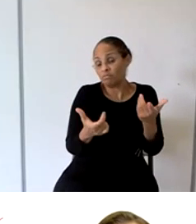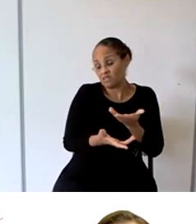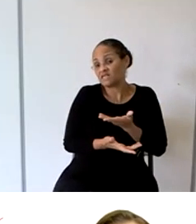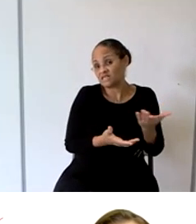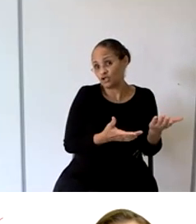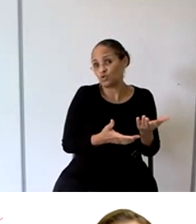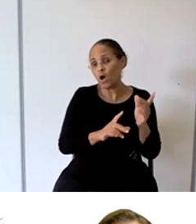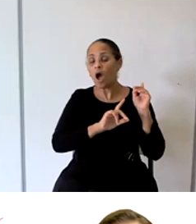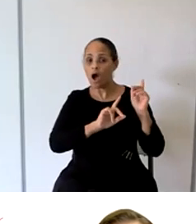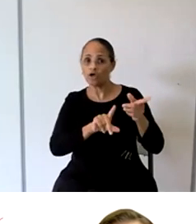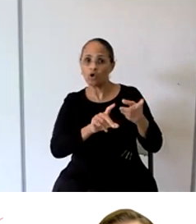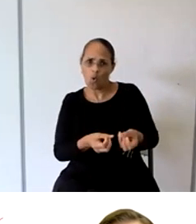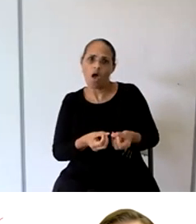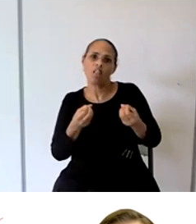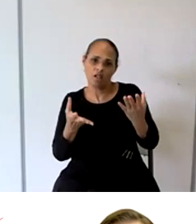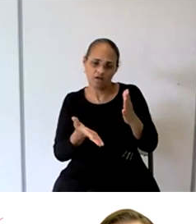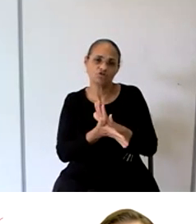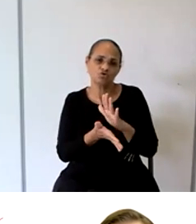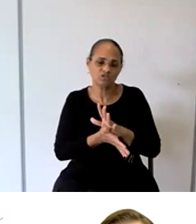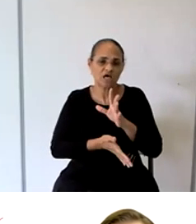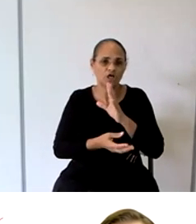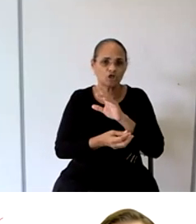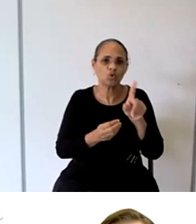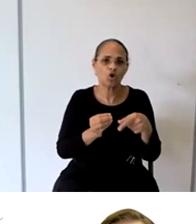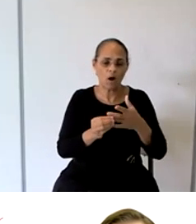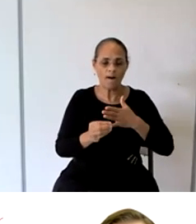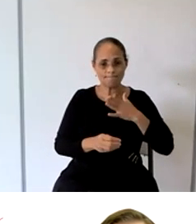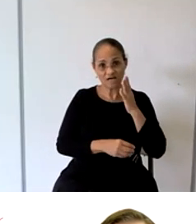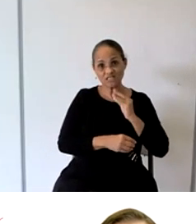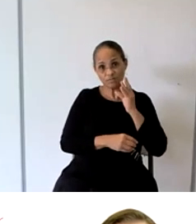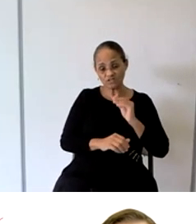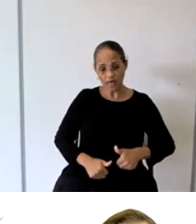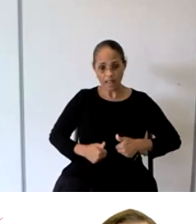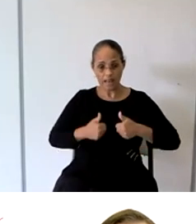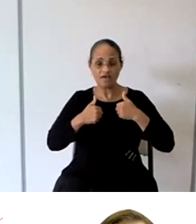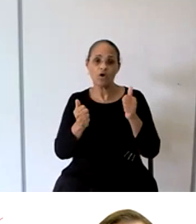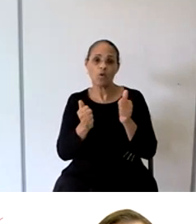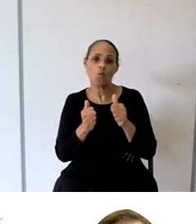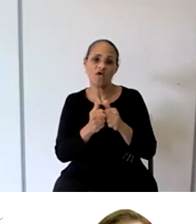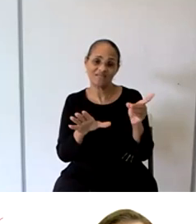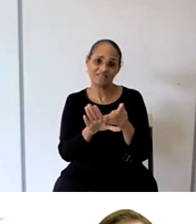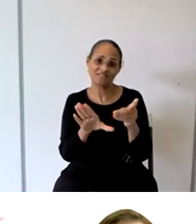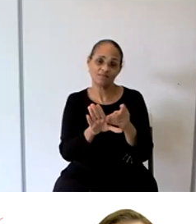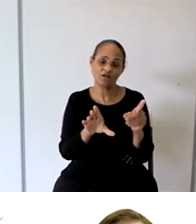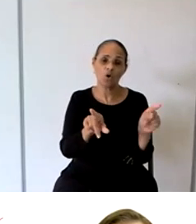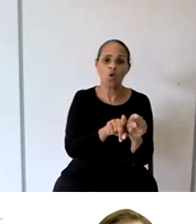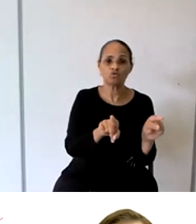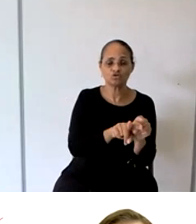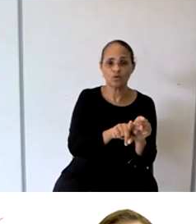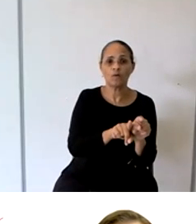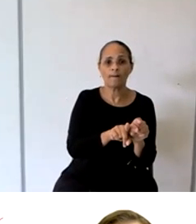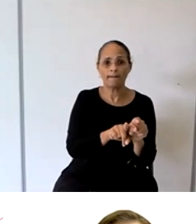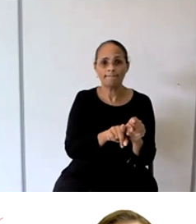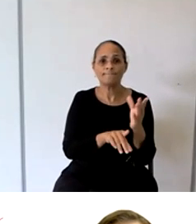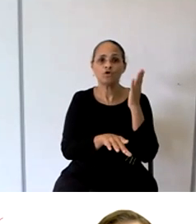do go into a lot of schools and I talk about, you know, my experience living with a disability as well as, you know,